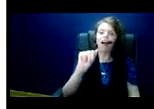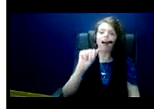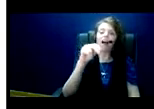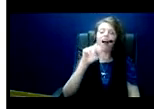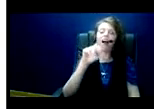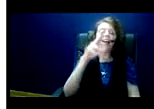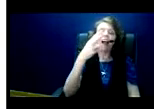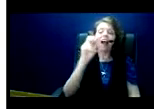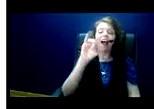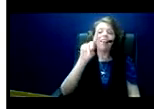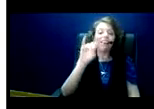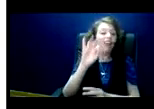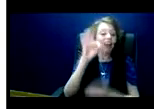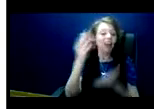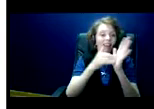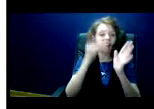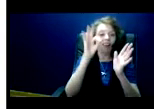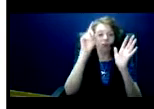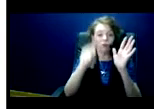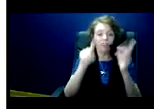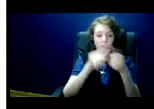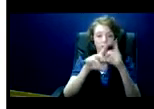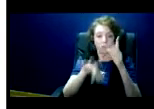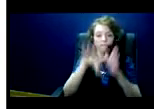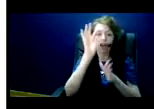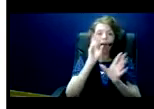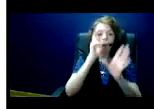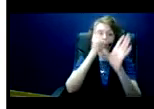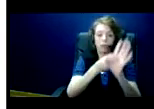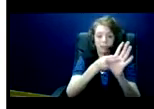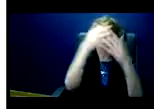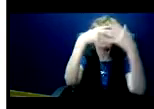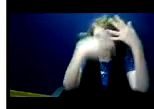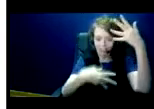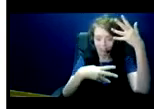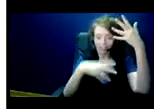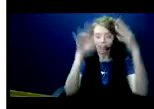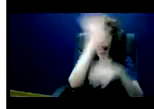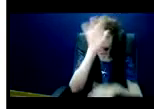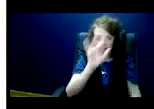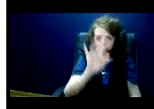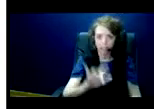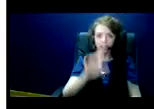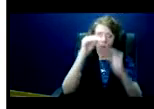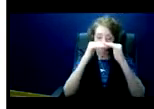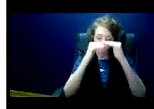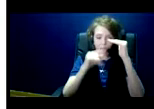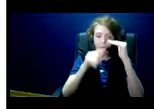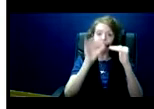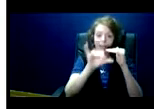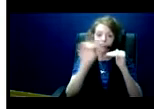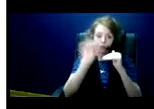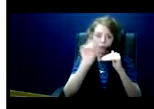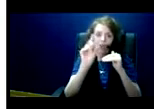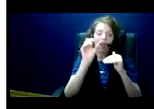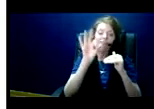And once again, if you need to find your participant list, point and hover your cursor at the bottom of your screen. Typically that's where it is. If not,